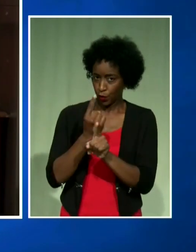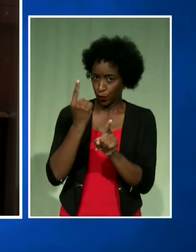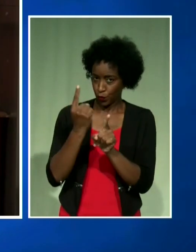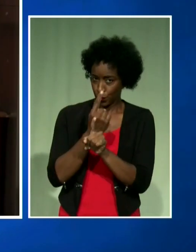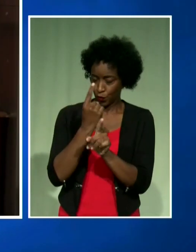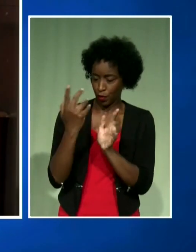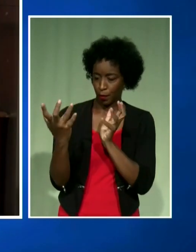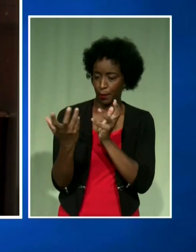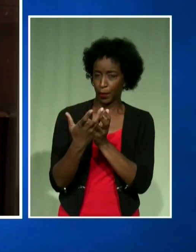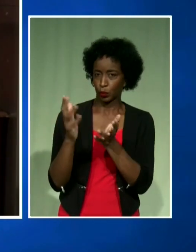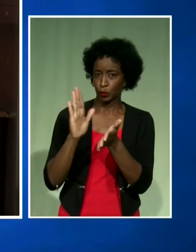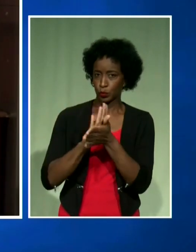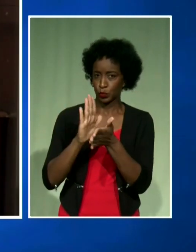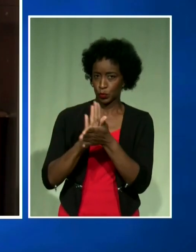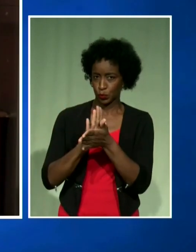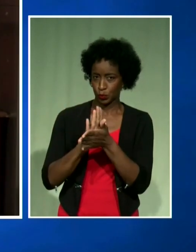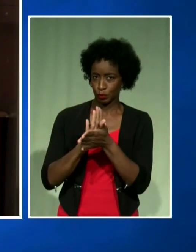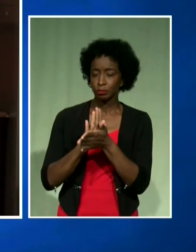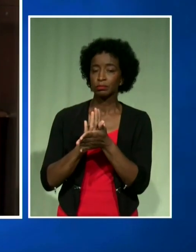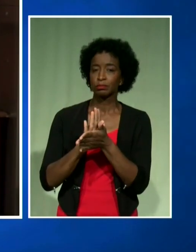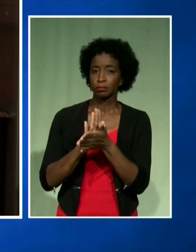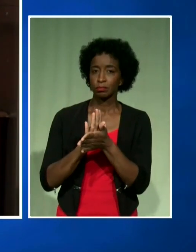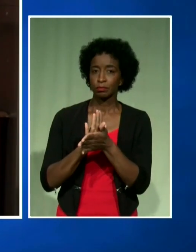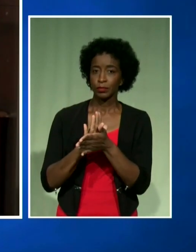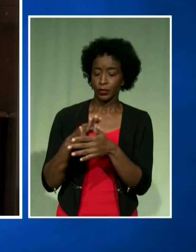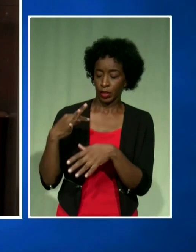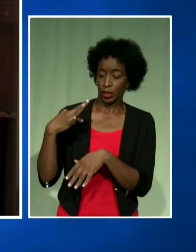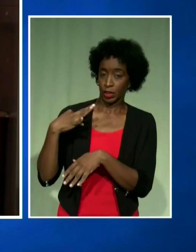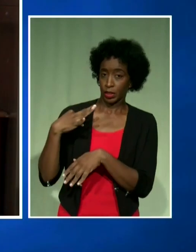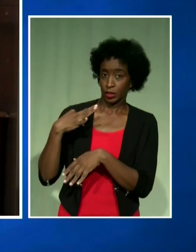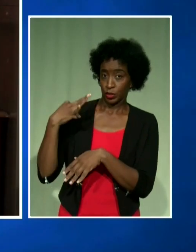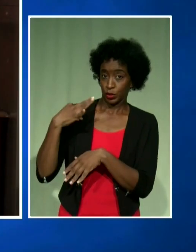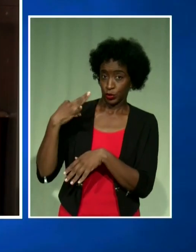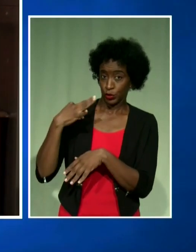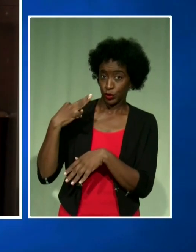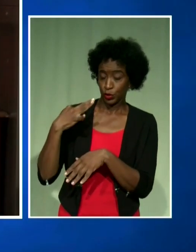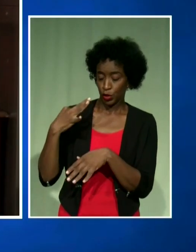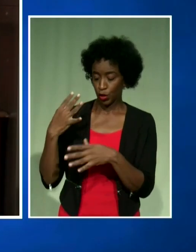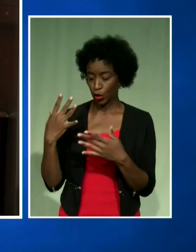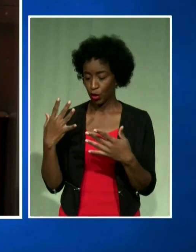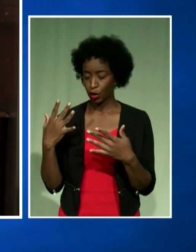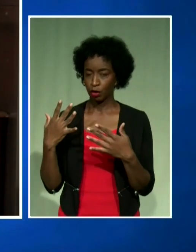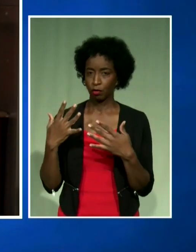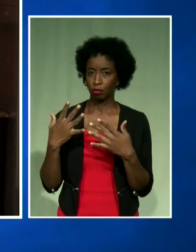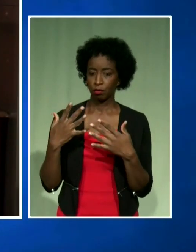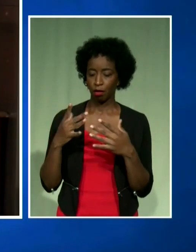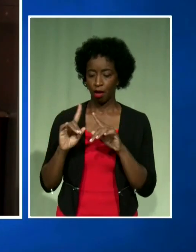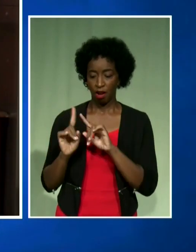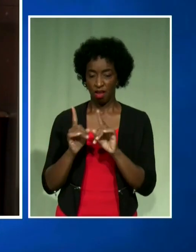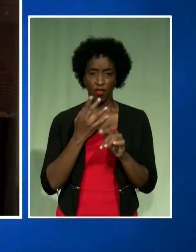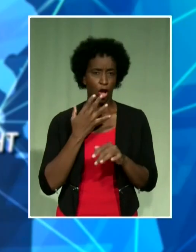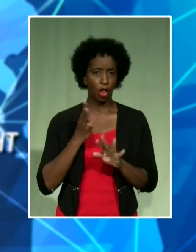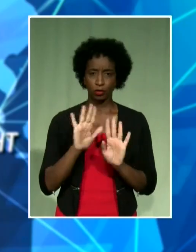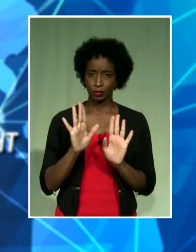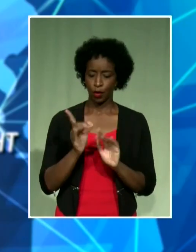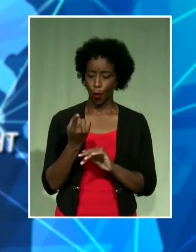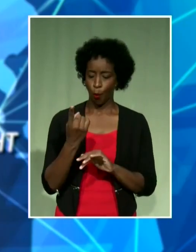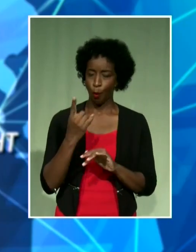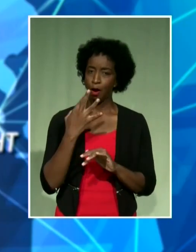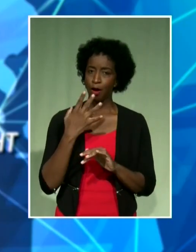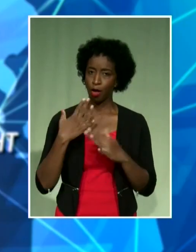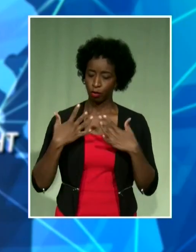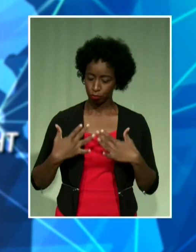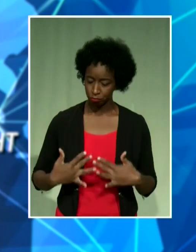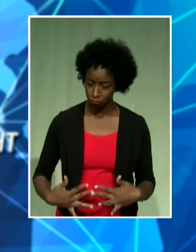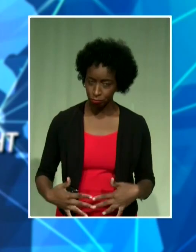colored t-shirt and a plain colored polo shirt and a jeans pants. Some